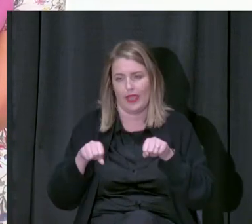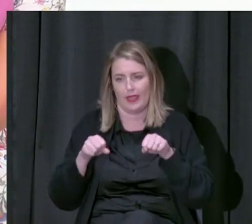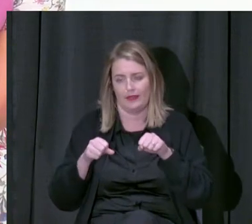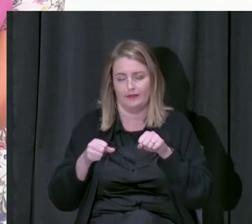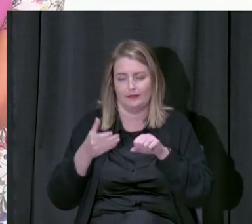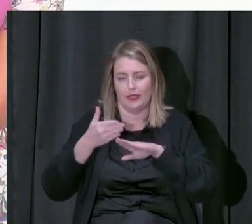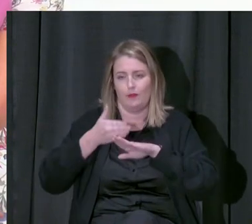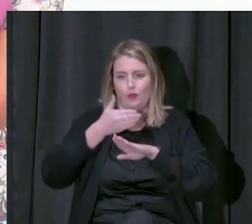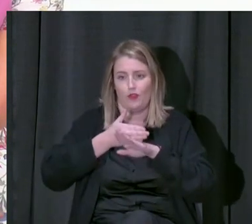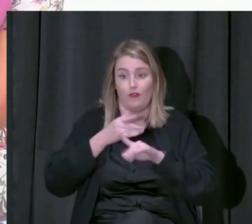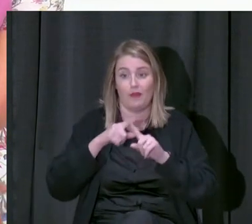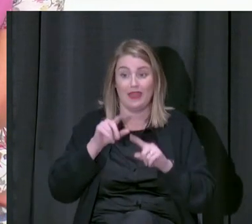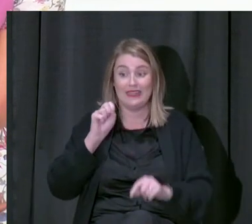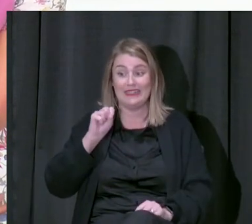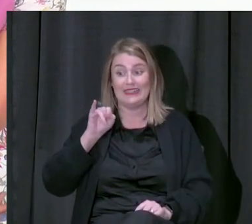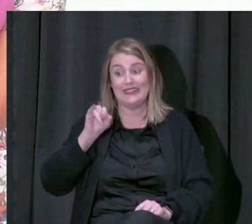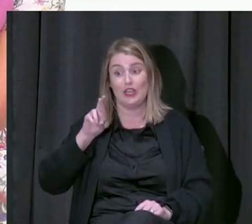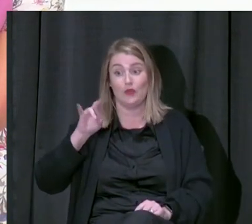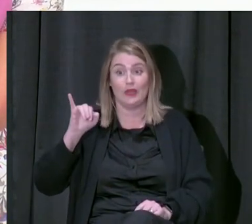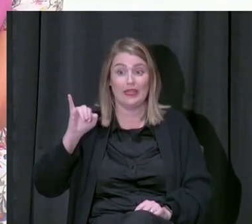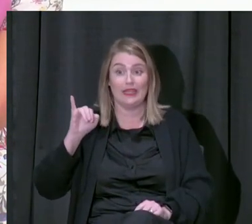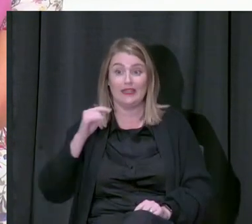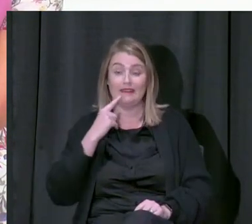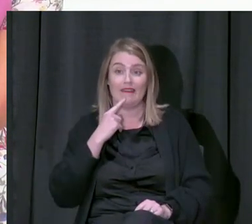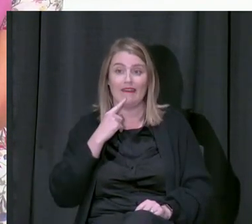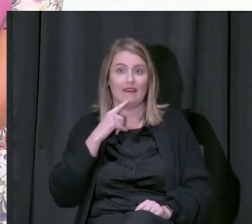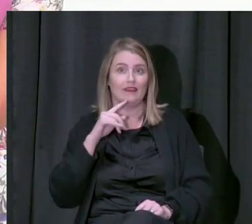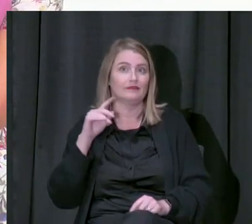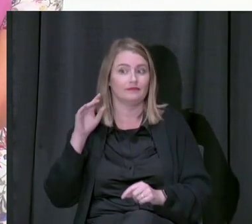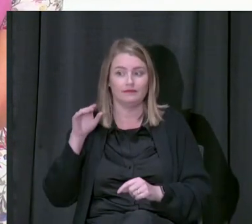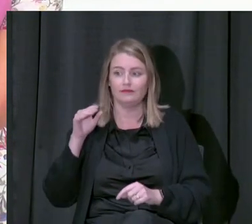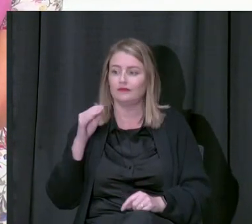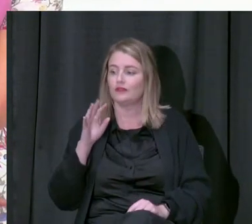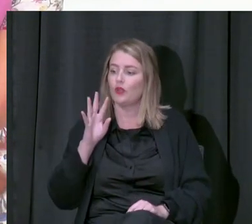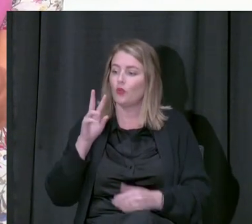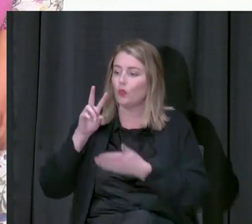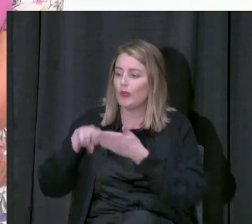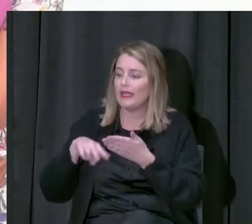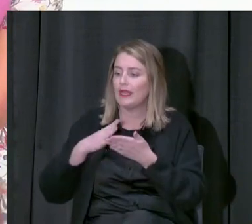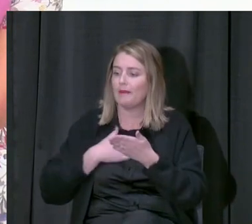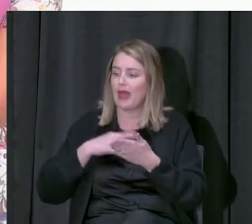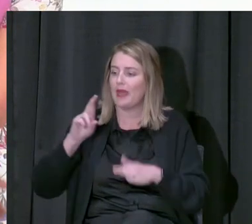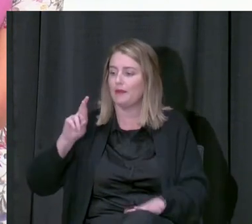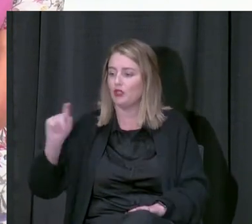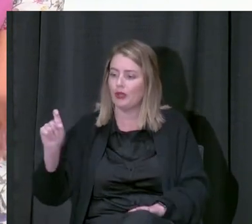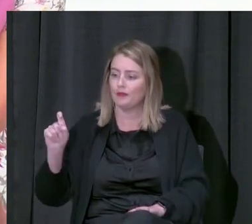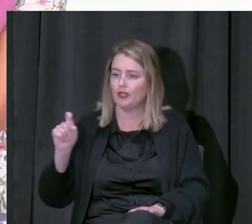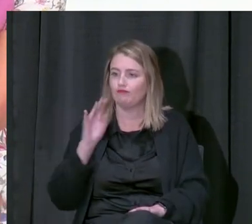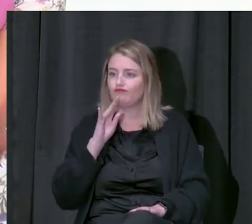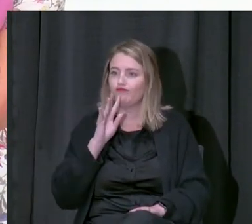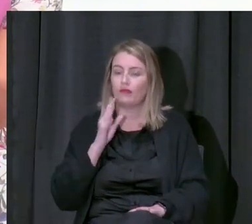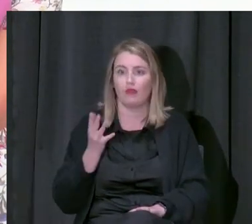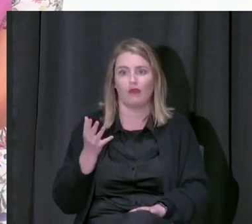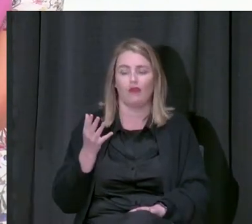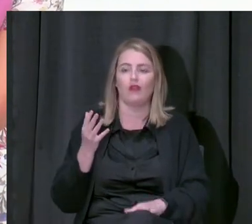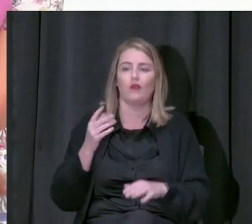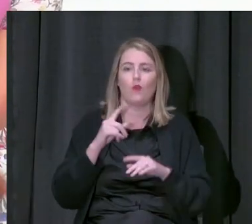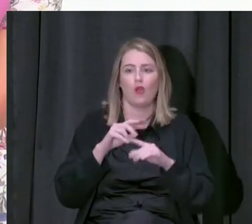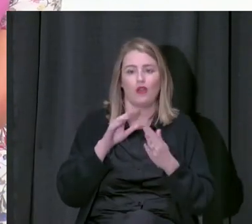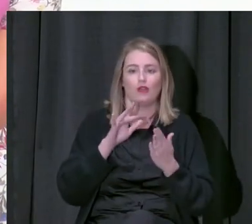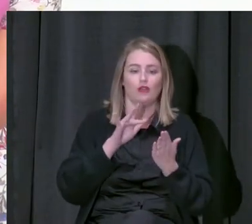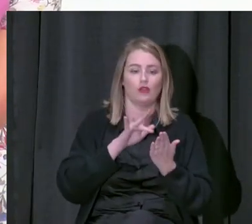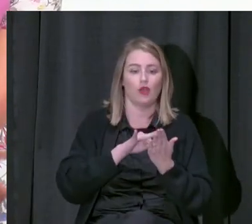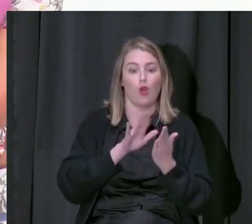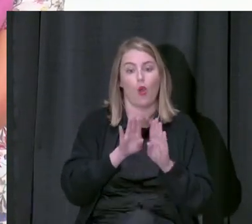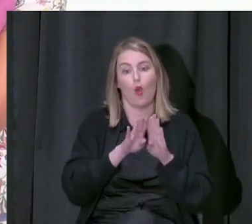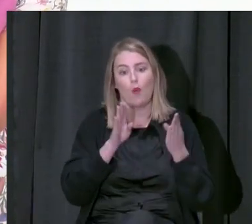Siri say, you know, read my prescription, as opposed to open my app, go to pharmacy, find